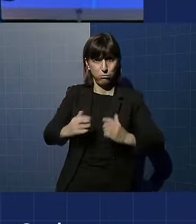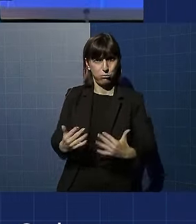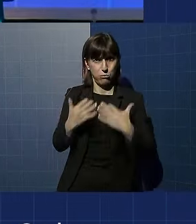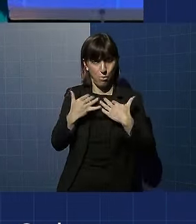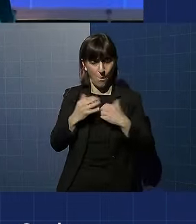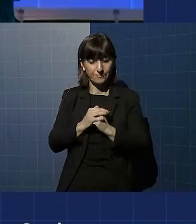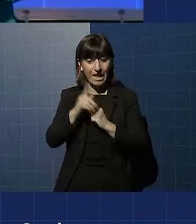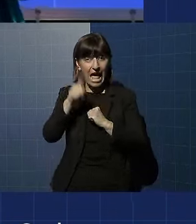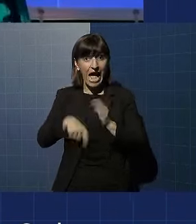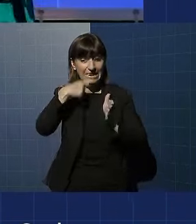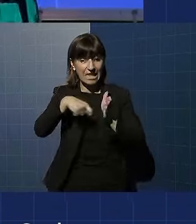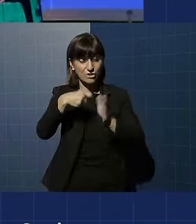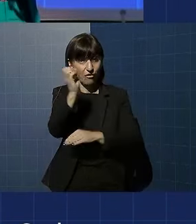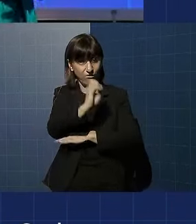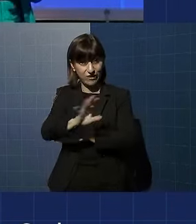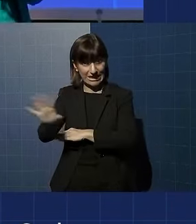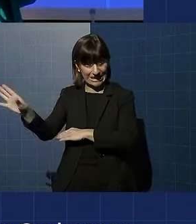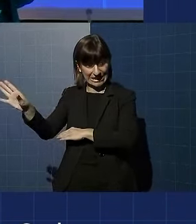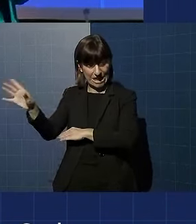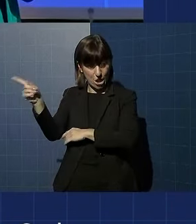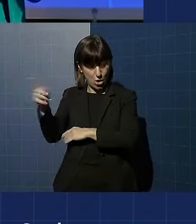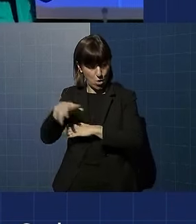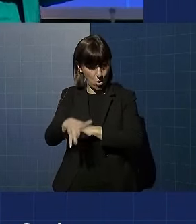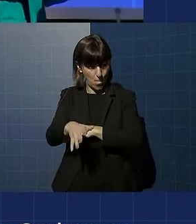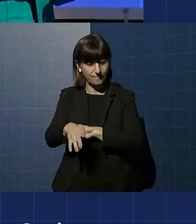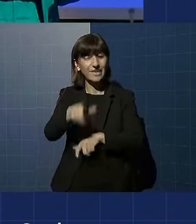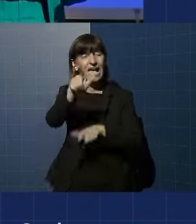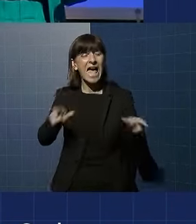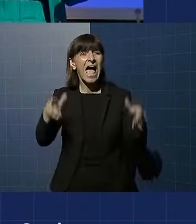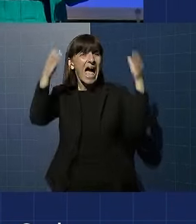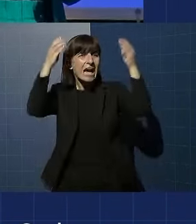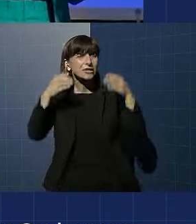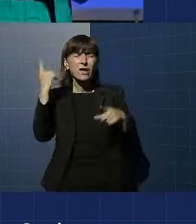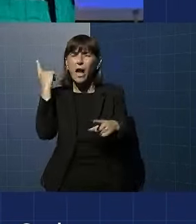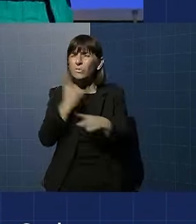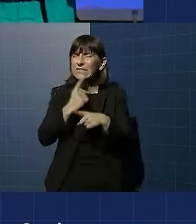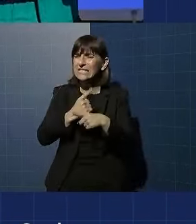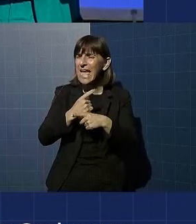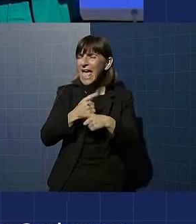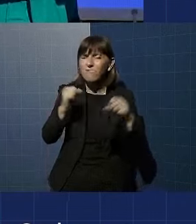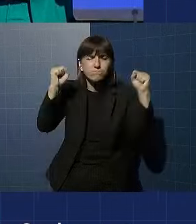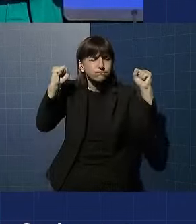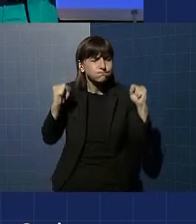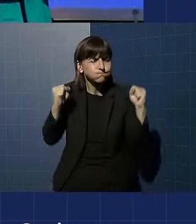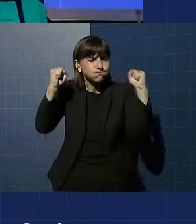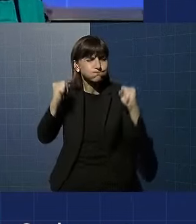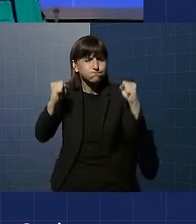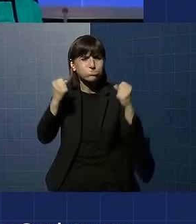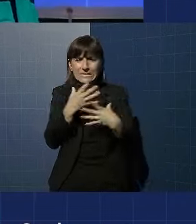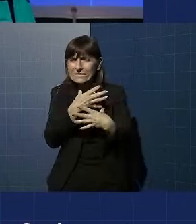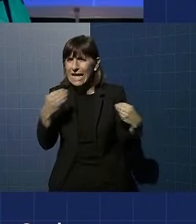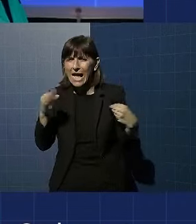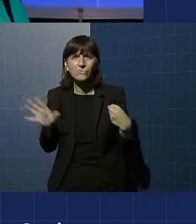lot. They exercise 2.5 hours every day. Now, I also like exercise myself,